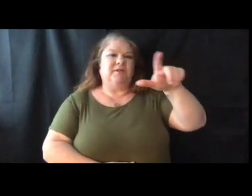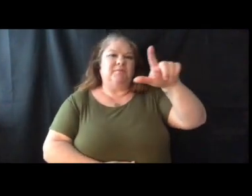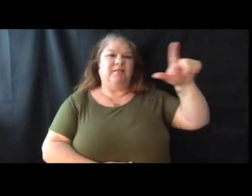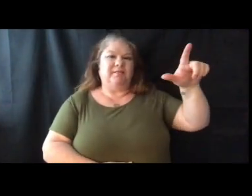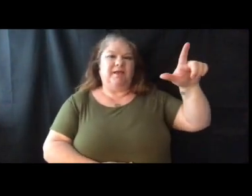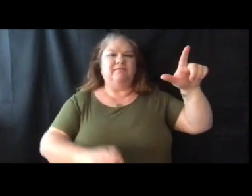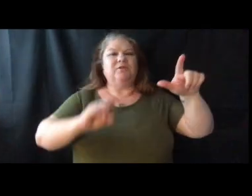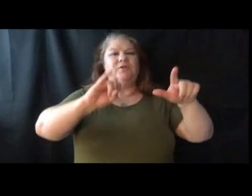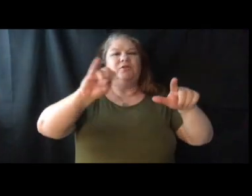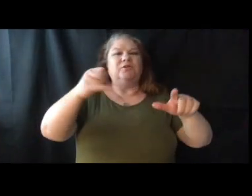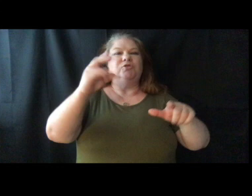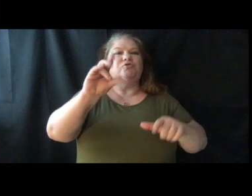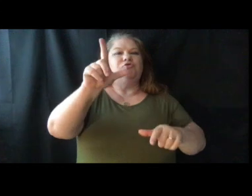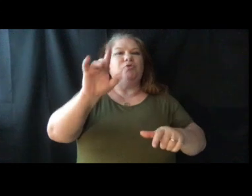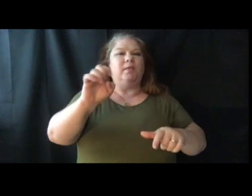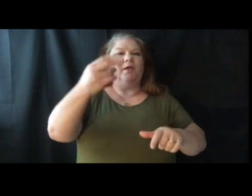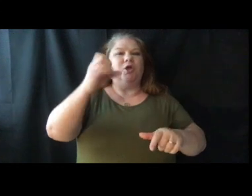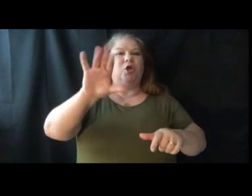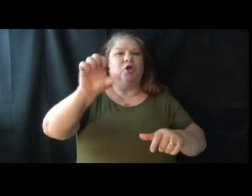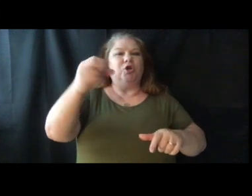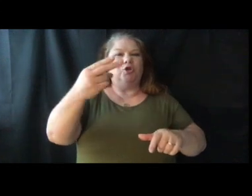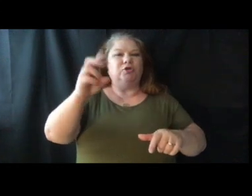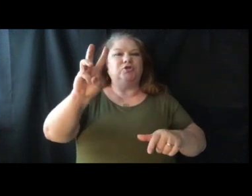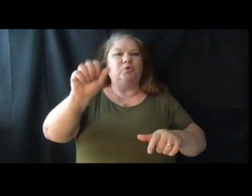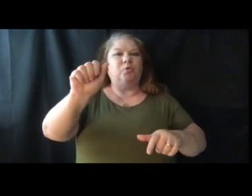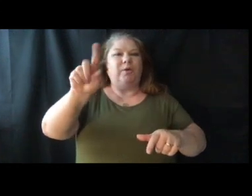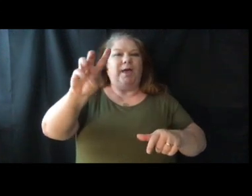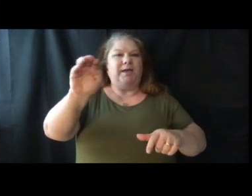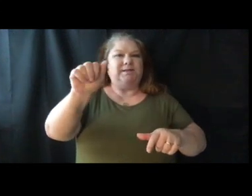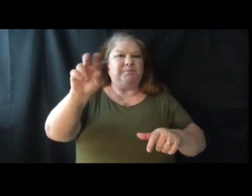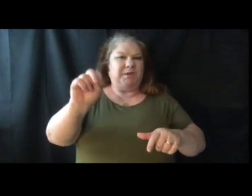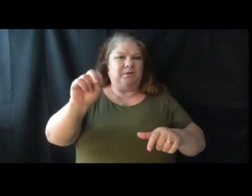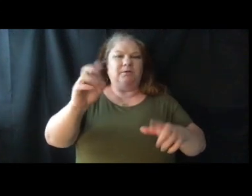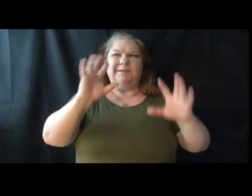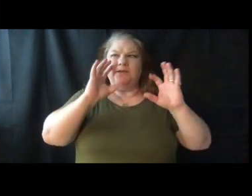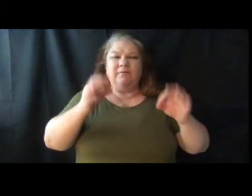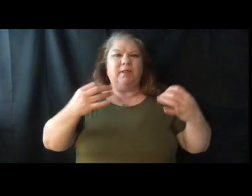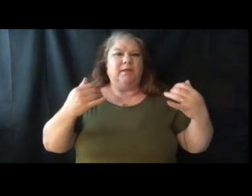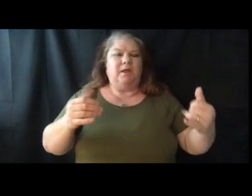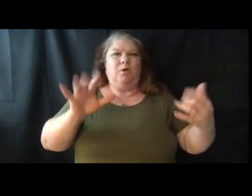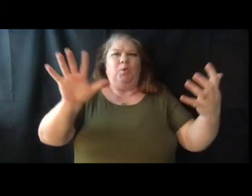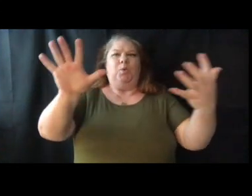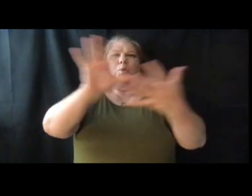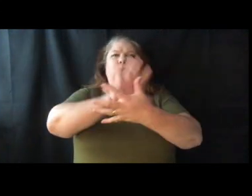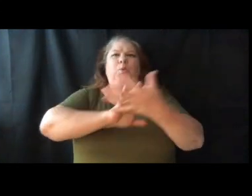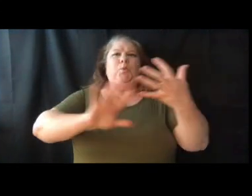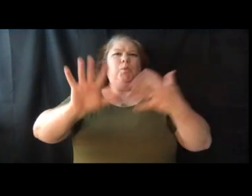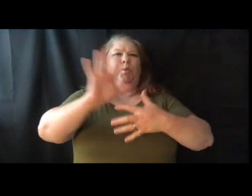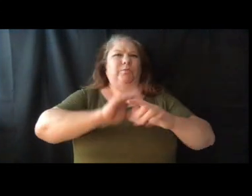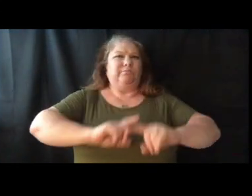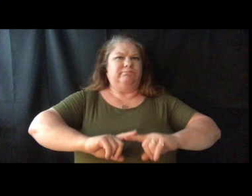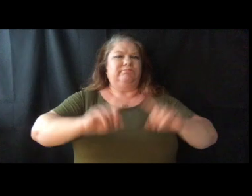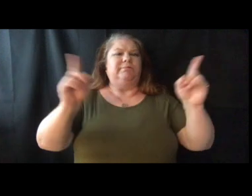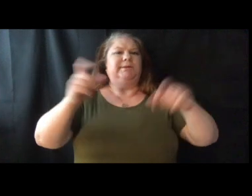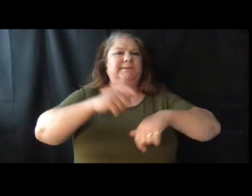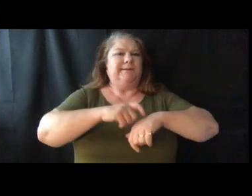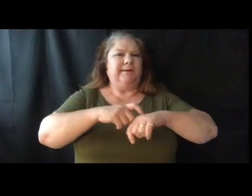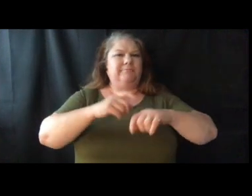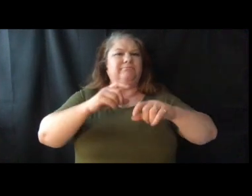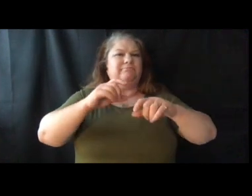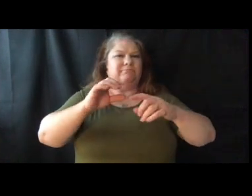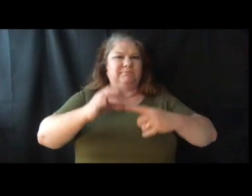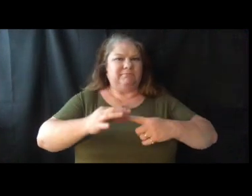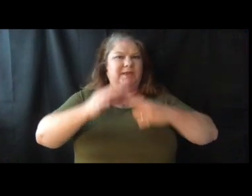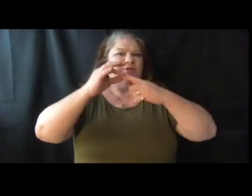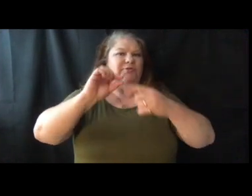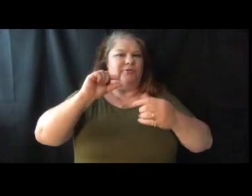Hi, I'm Julie Hirsch-Waxman. This is definitely a surreal time making for a unique graduation.